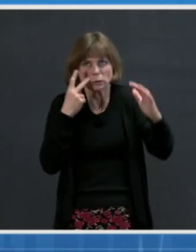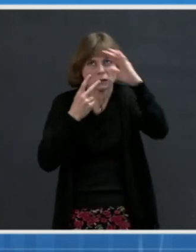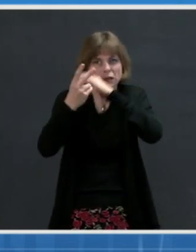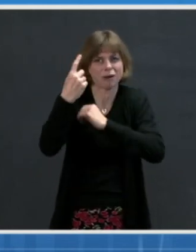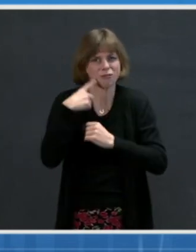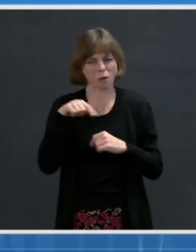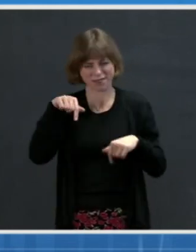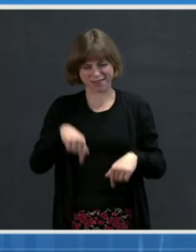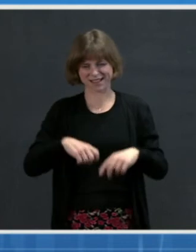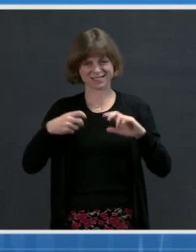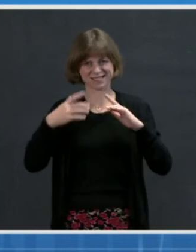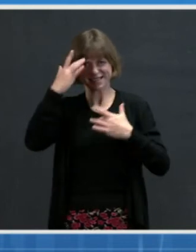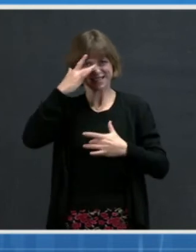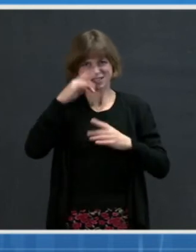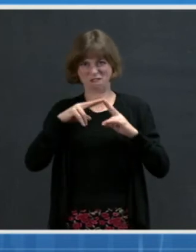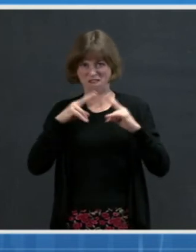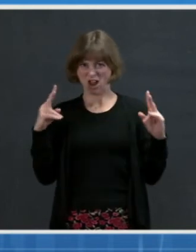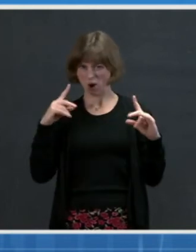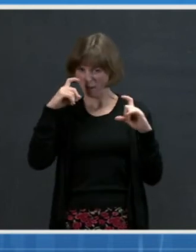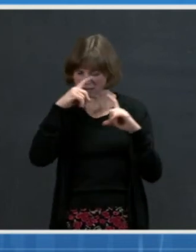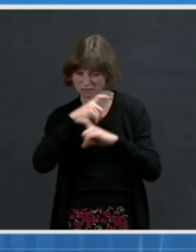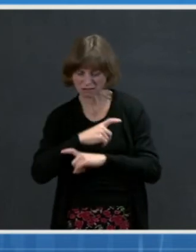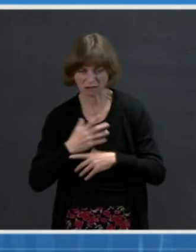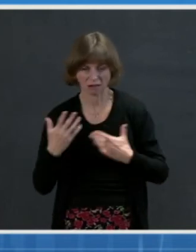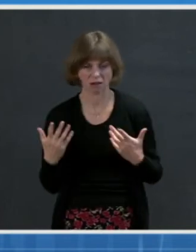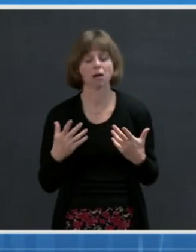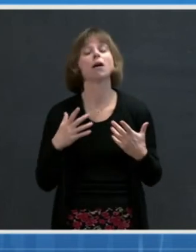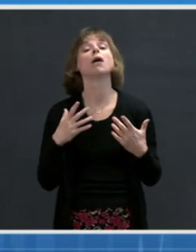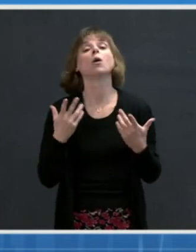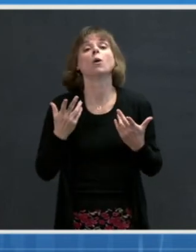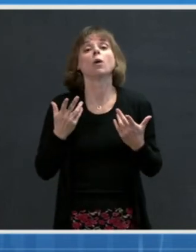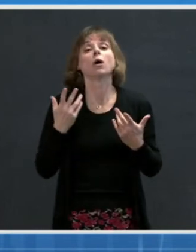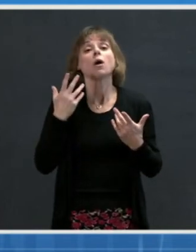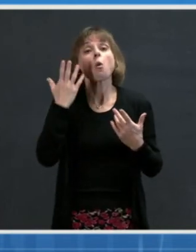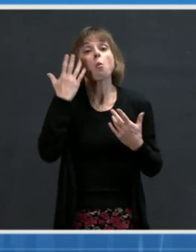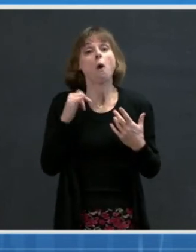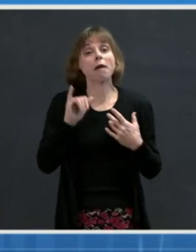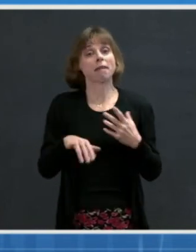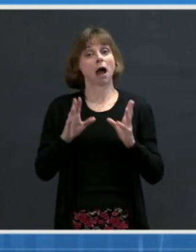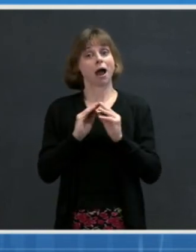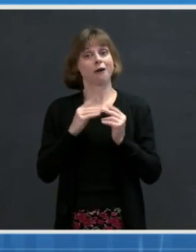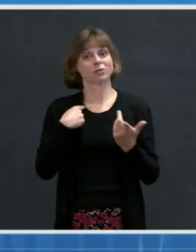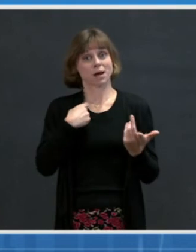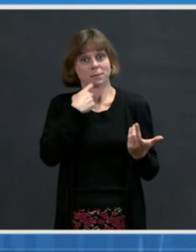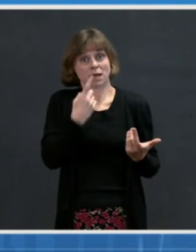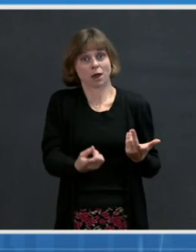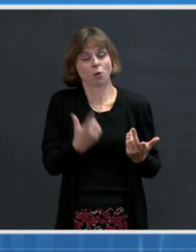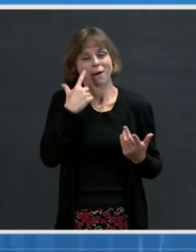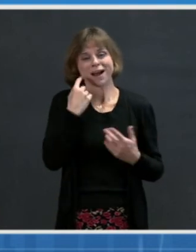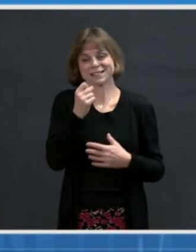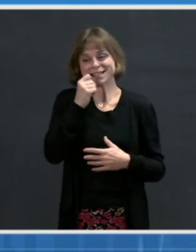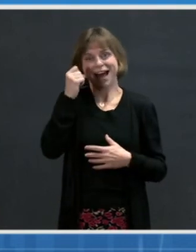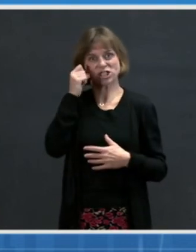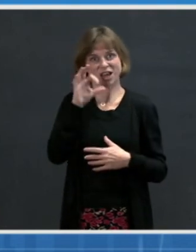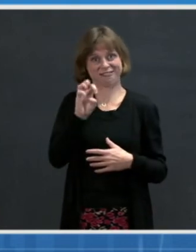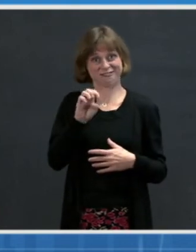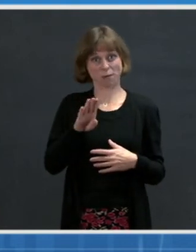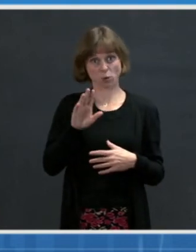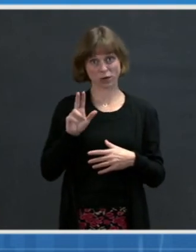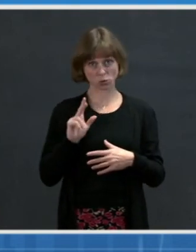press conference, next slide, is that just yesterday, on February 23rd, the